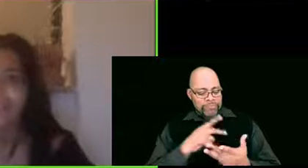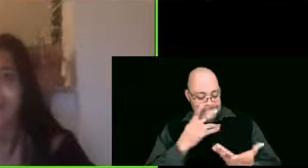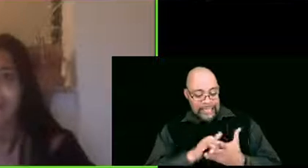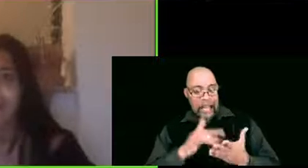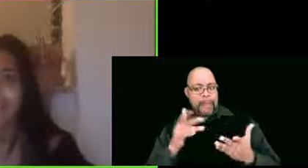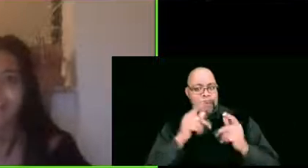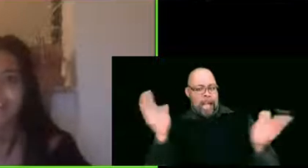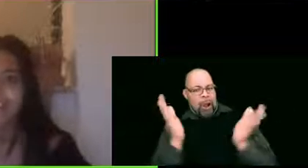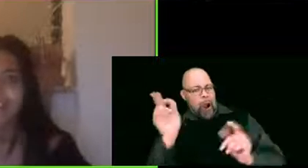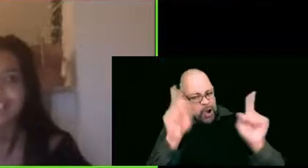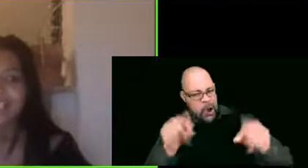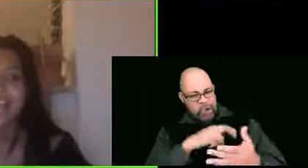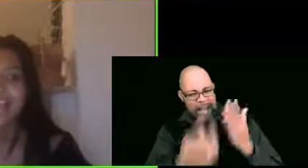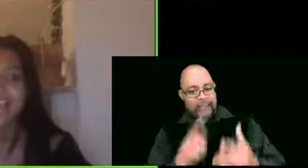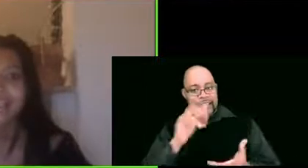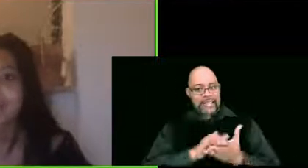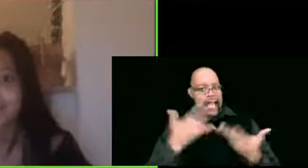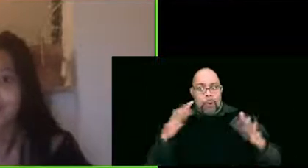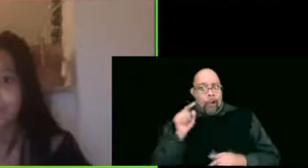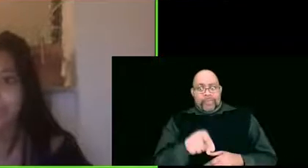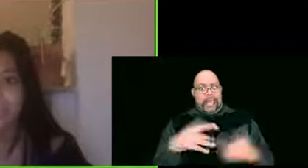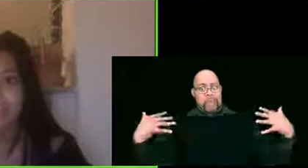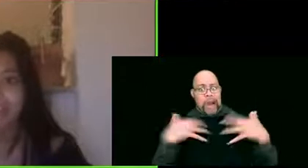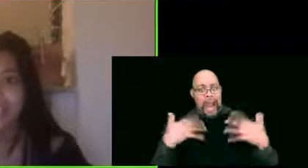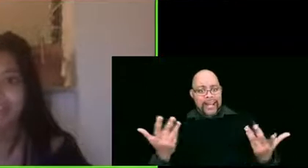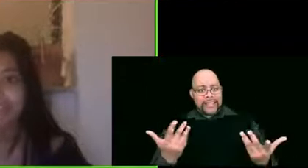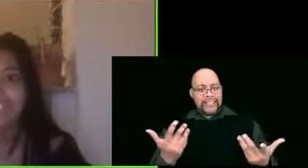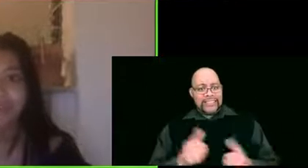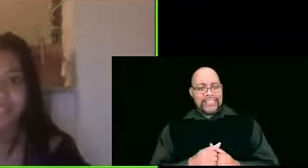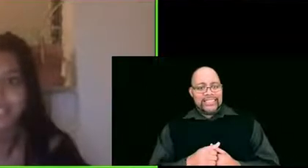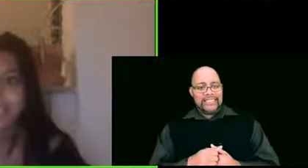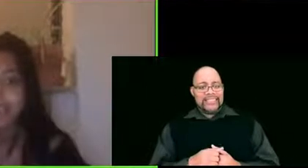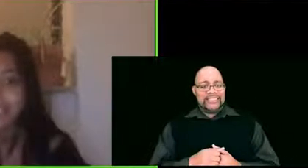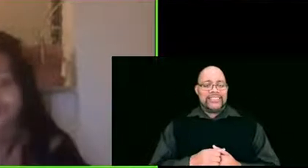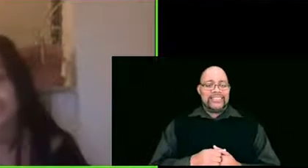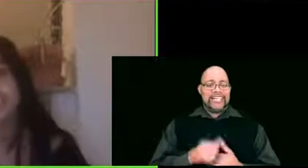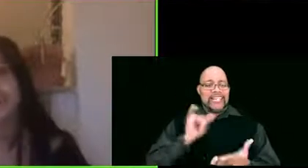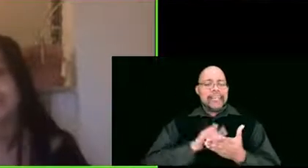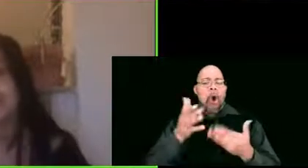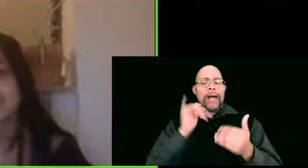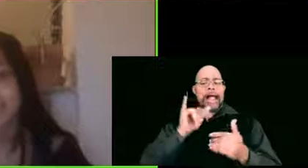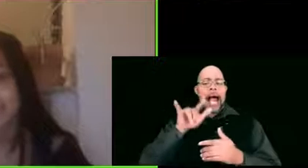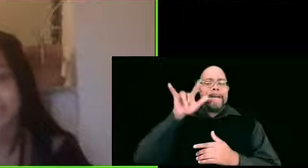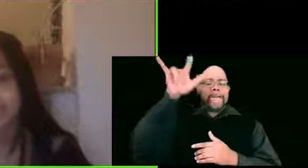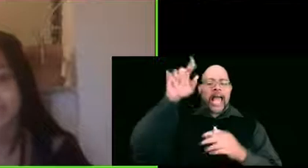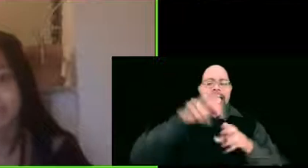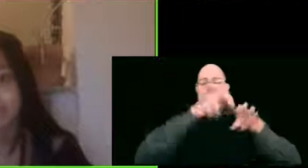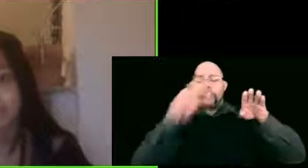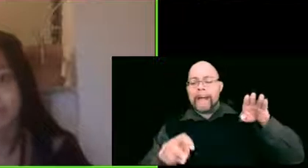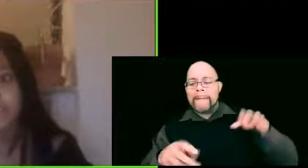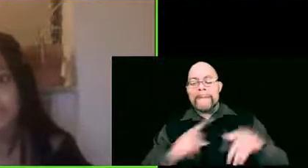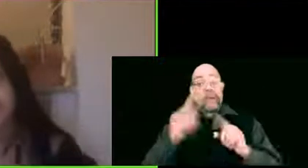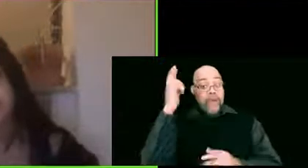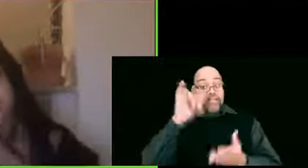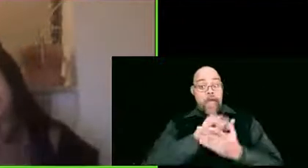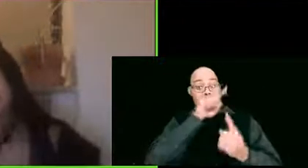mates to be out there diving with the sharks. And you can see they don't want to be there. And it's very much they're facing their fear situation, a bit like skydiving.